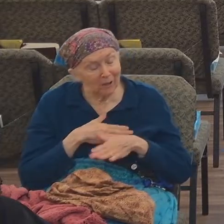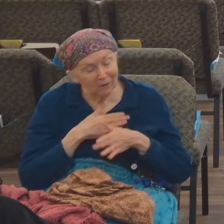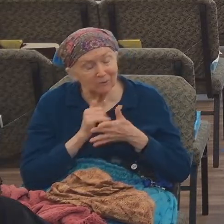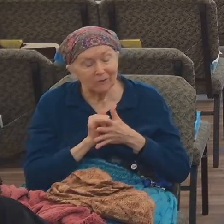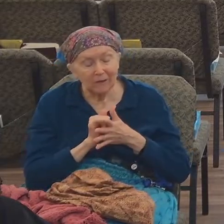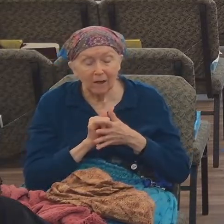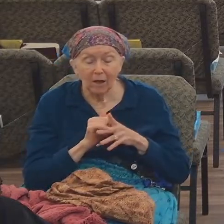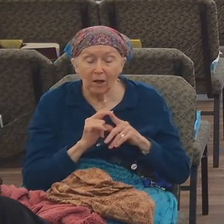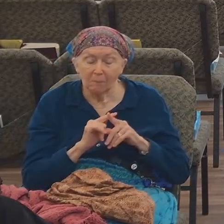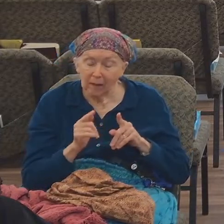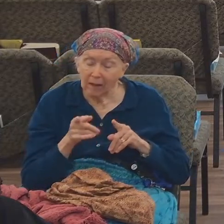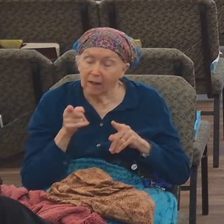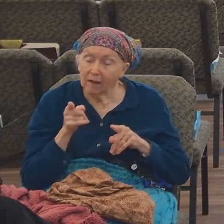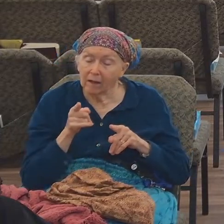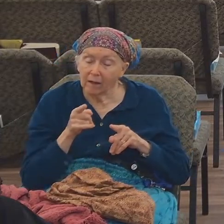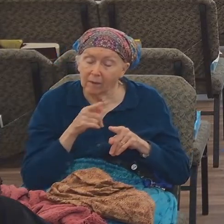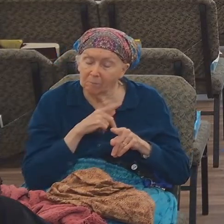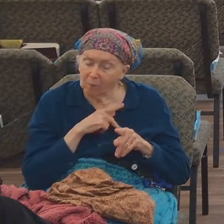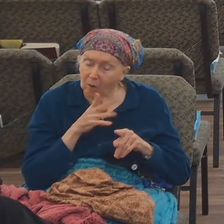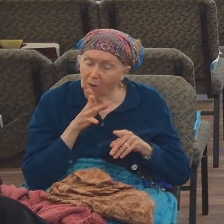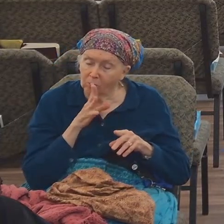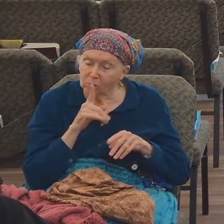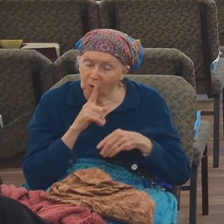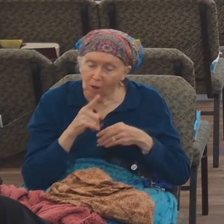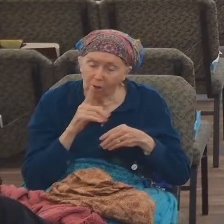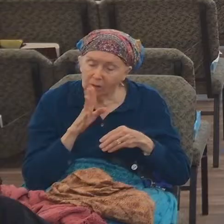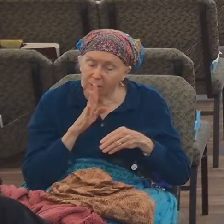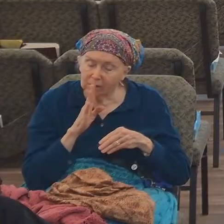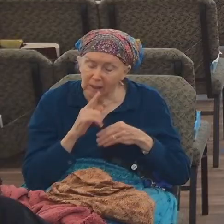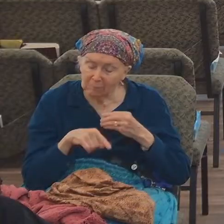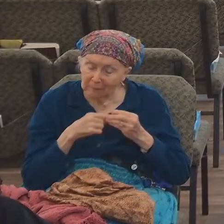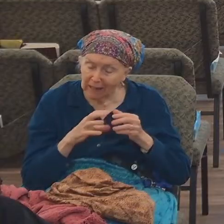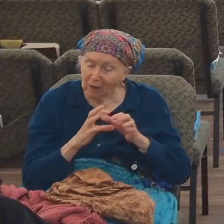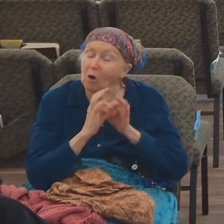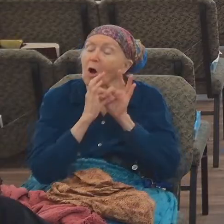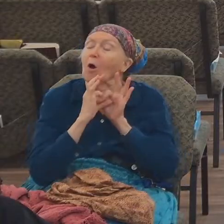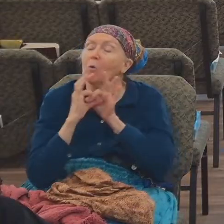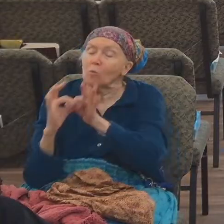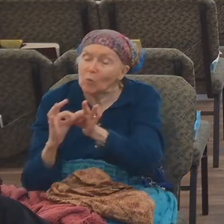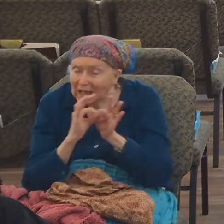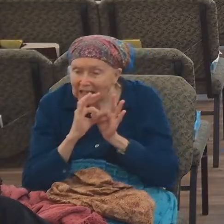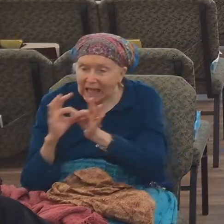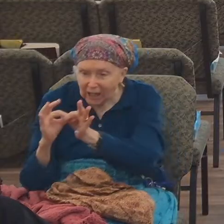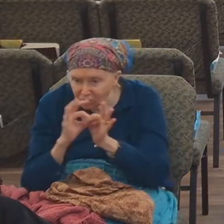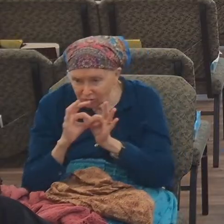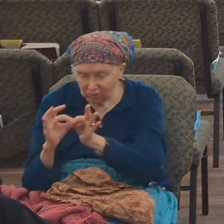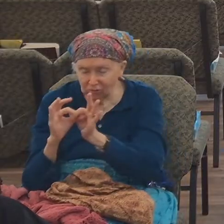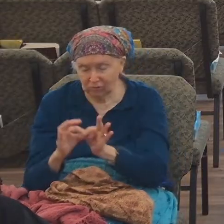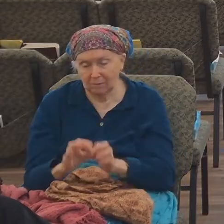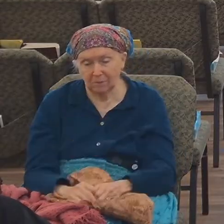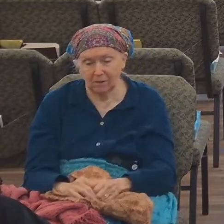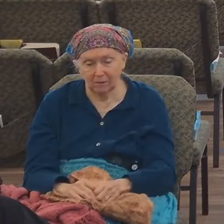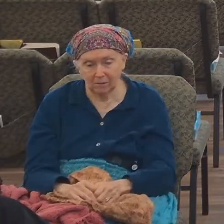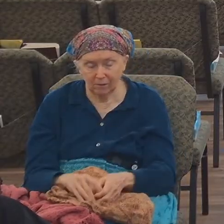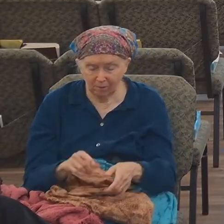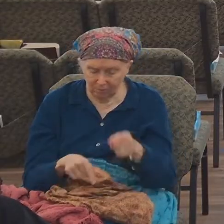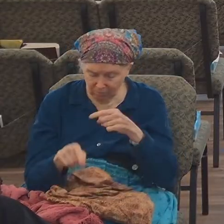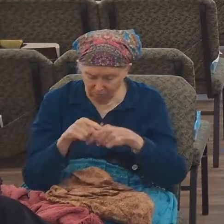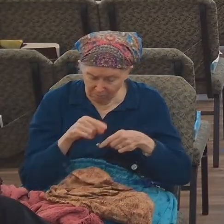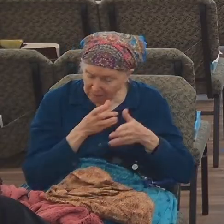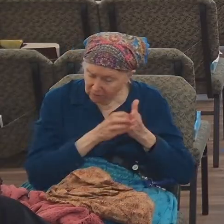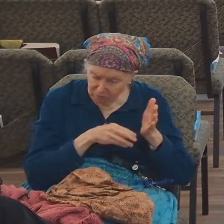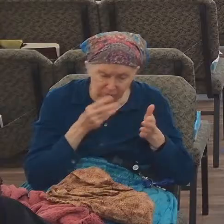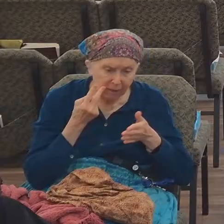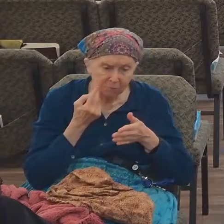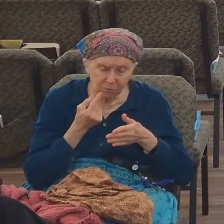But he's talking about relationship here, okay? Like, go back and read, beginning in chapter 1, go all the way